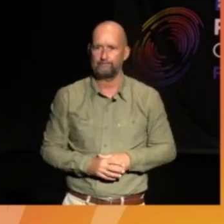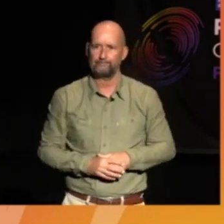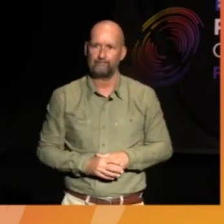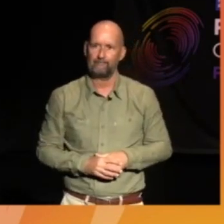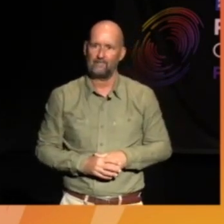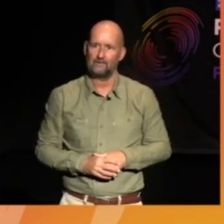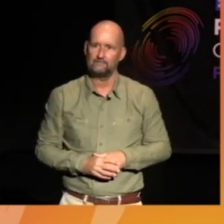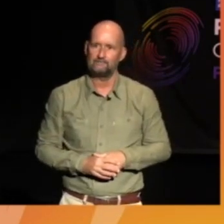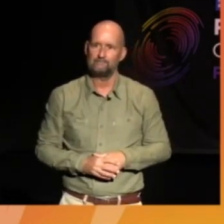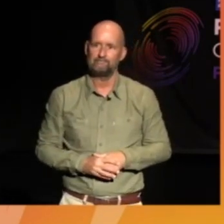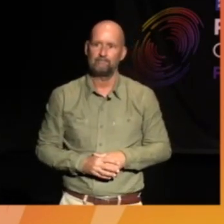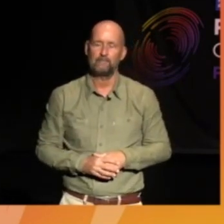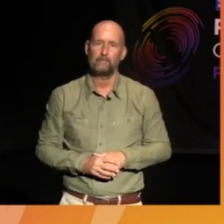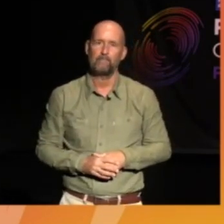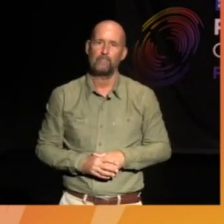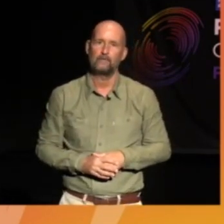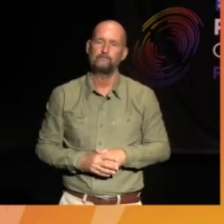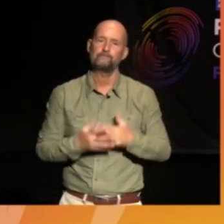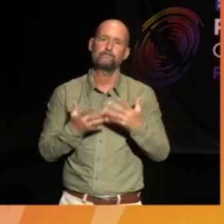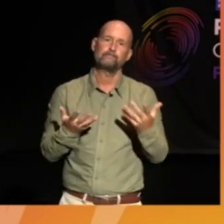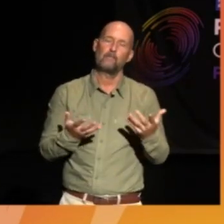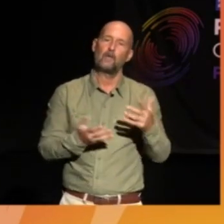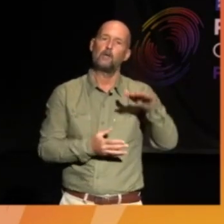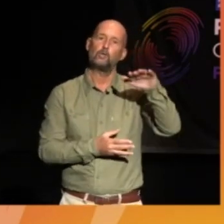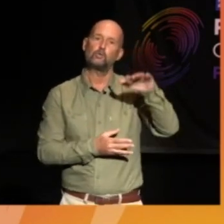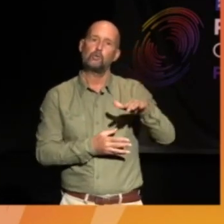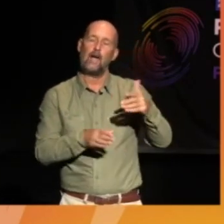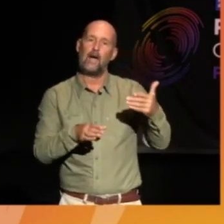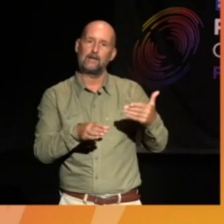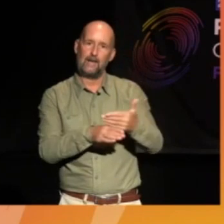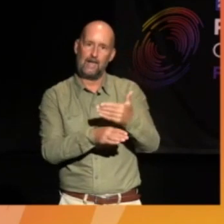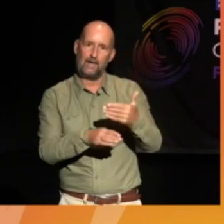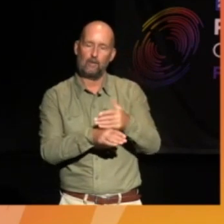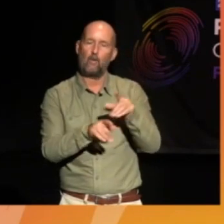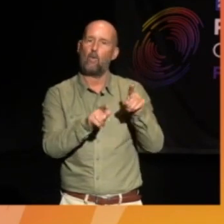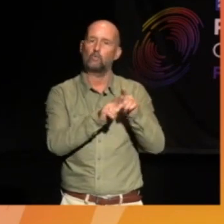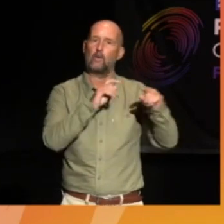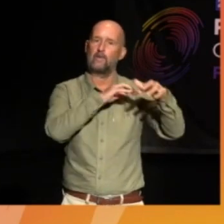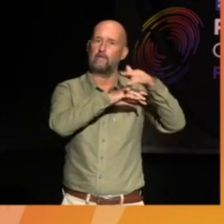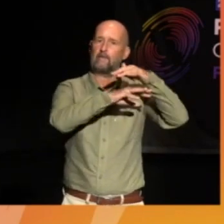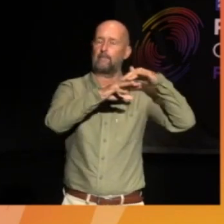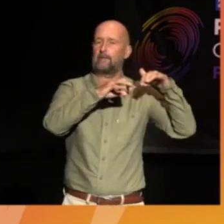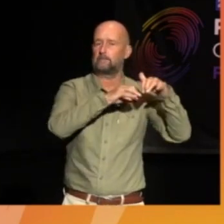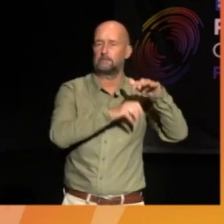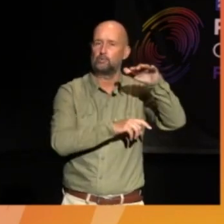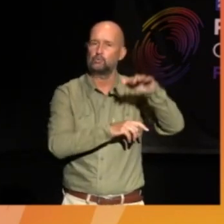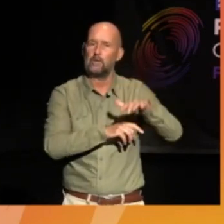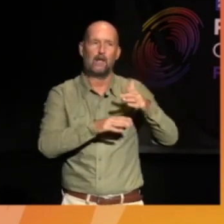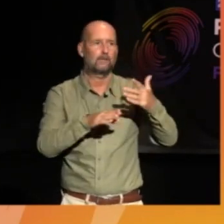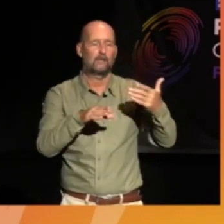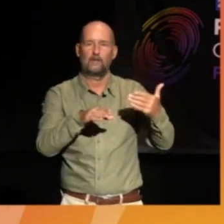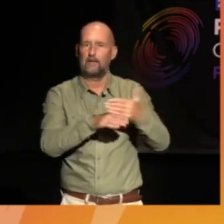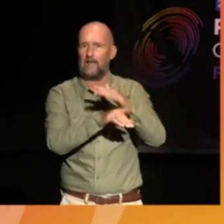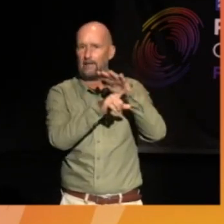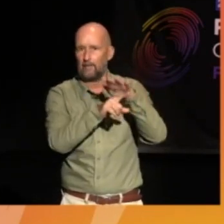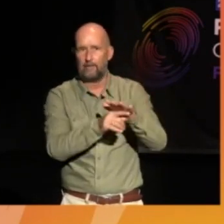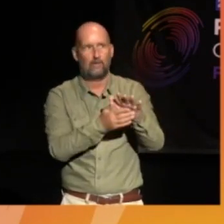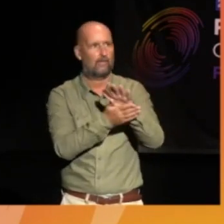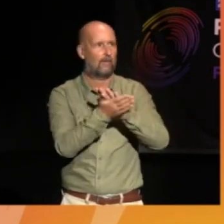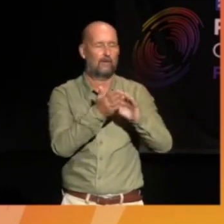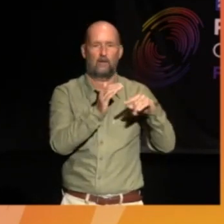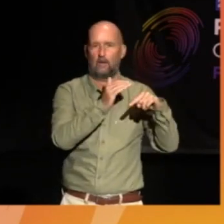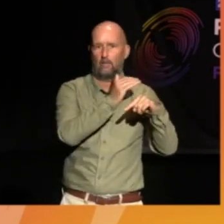There is a vicious circle between child labor and adult unemployment, or you can say child labor and adult poverty